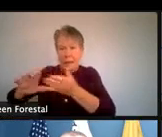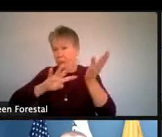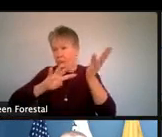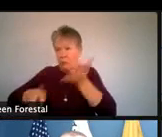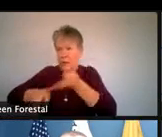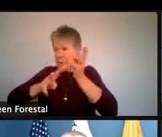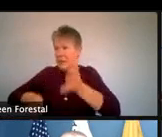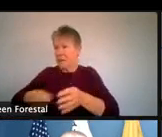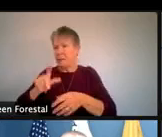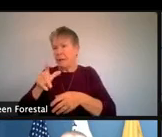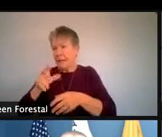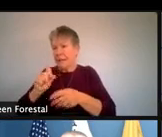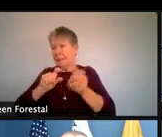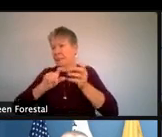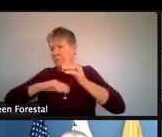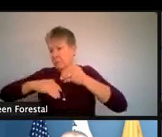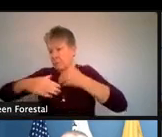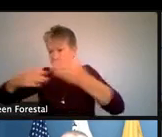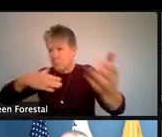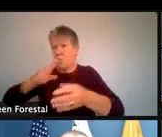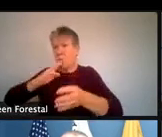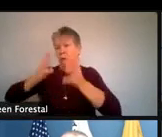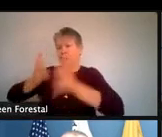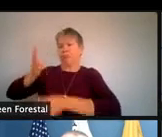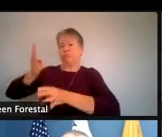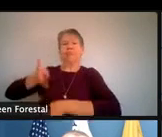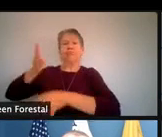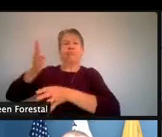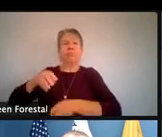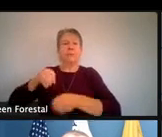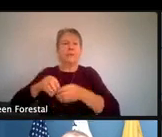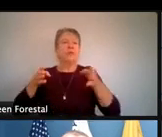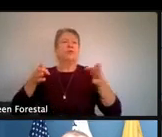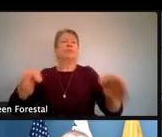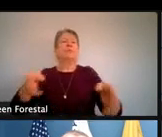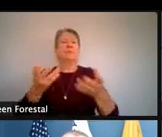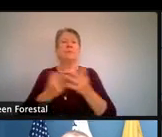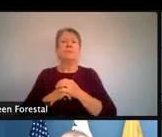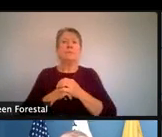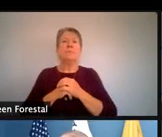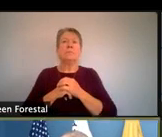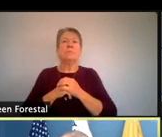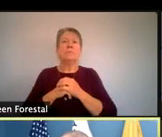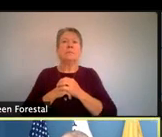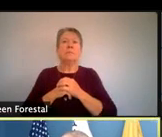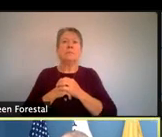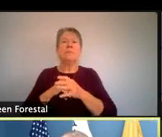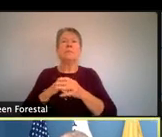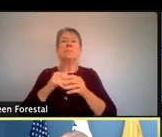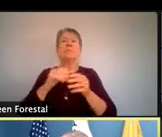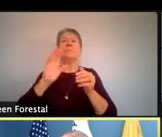Pat, give us 20 seconds on Rocco Ferraro. Sounds like he was a giant. Rocco, yeah.